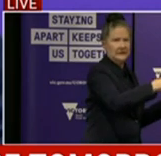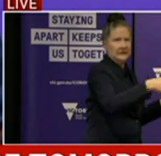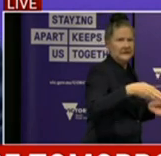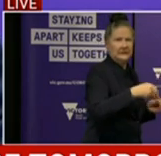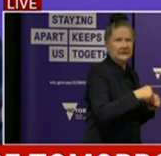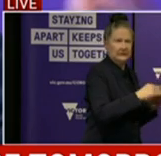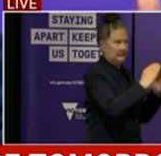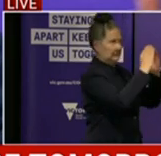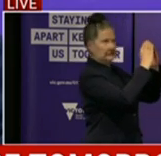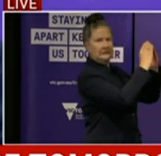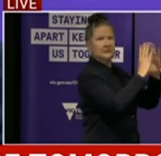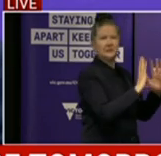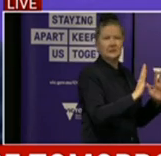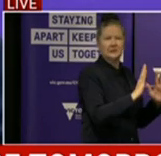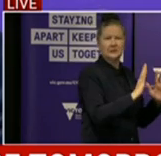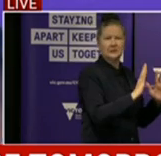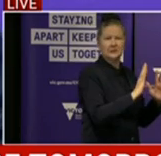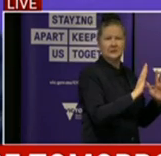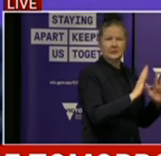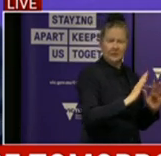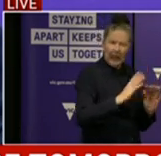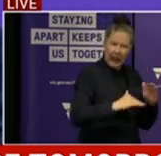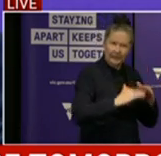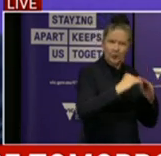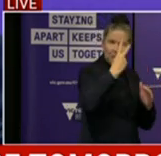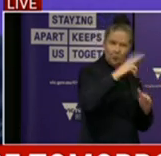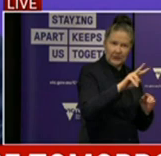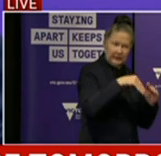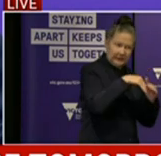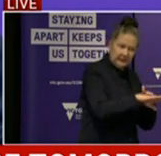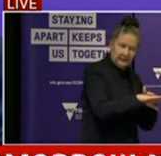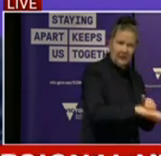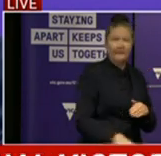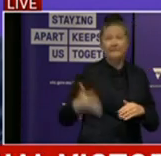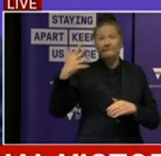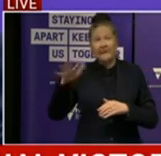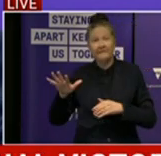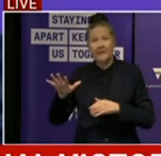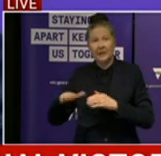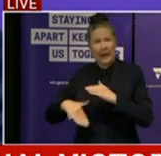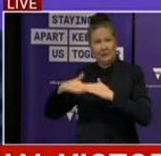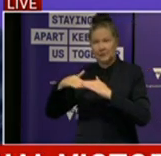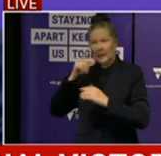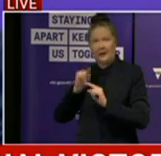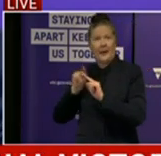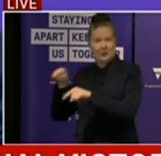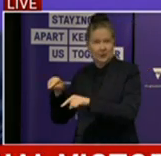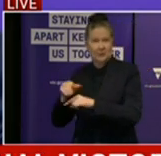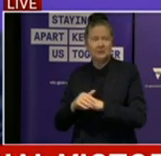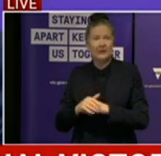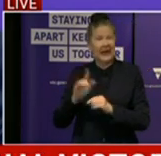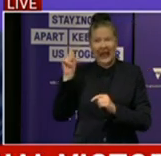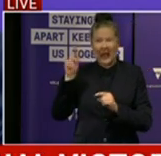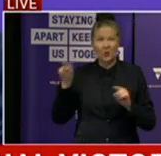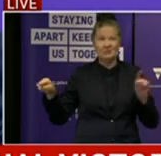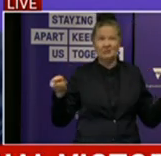compromise. There are, as I said, up to 20 people inside, 50 people outside. That is a significant step. Those venues are currently closed at the moment